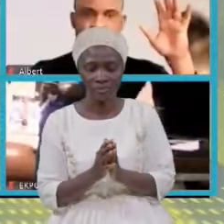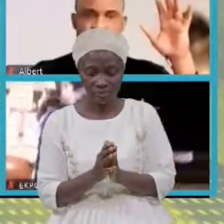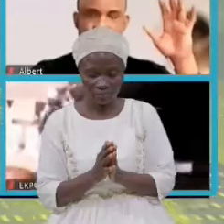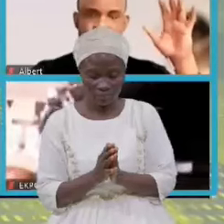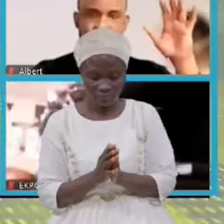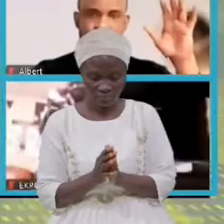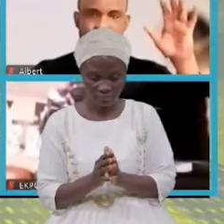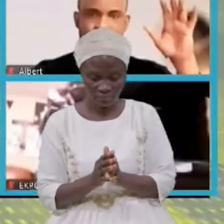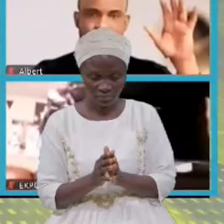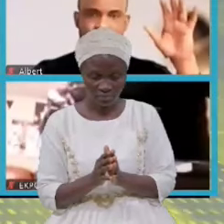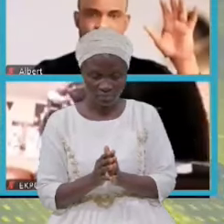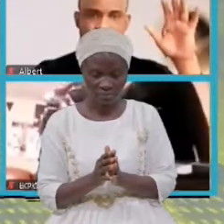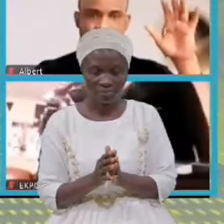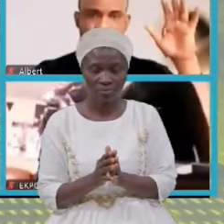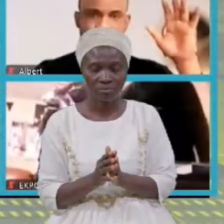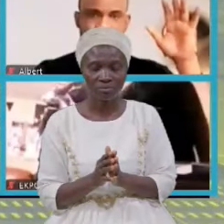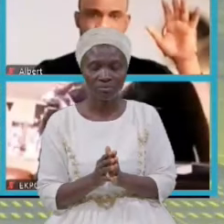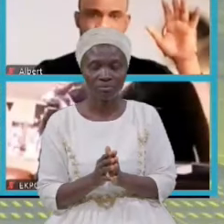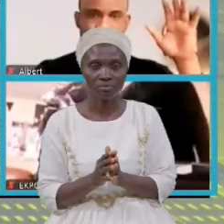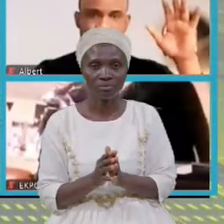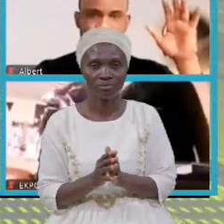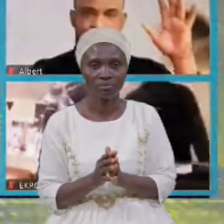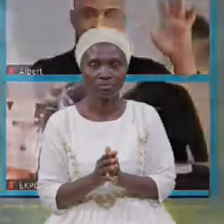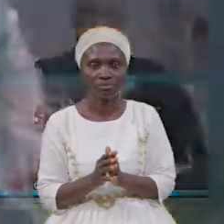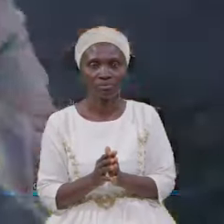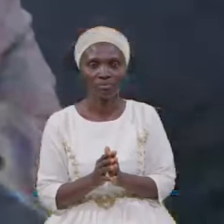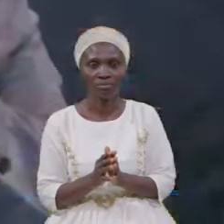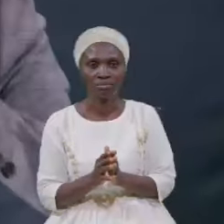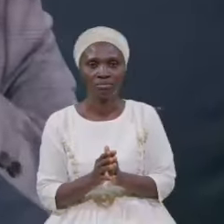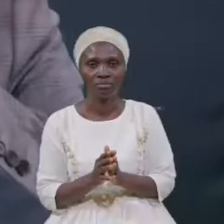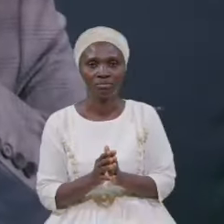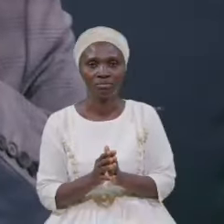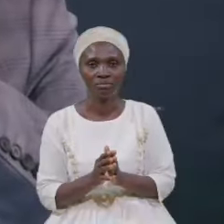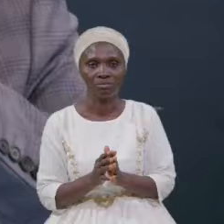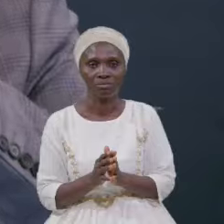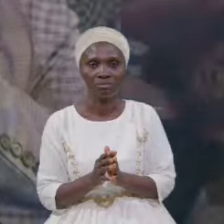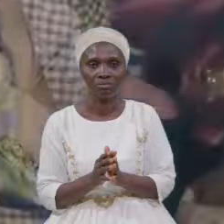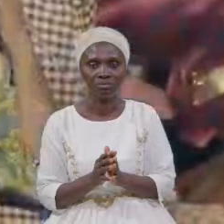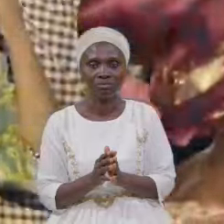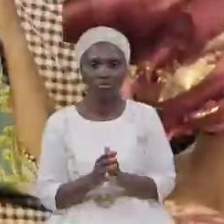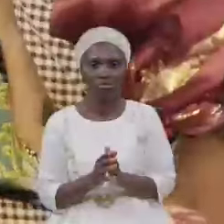the challenge is. The Lord has seen you. You will recover.